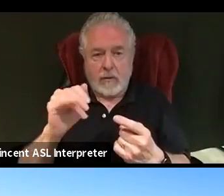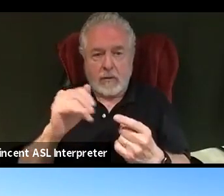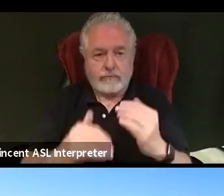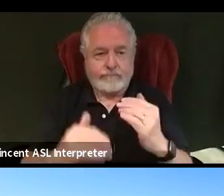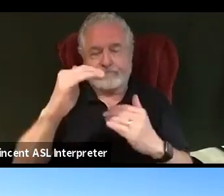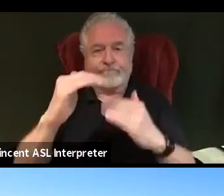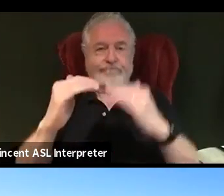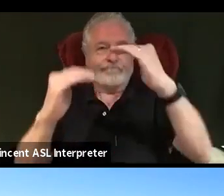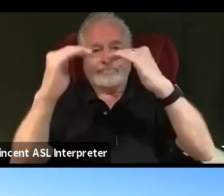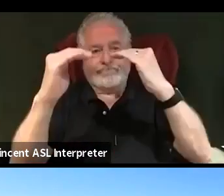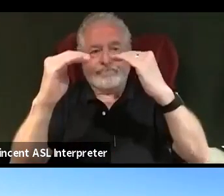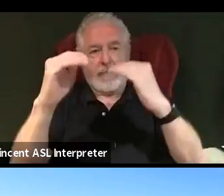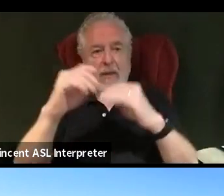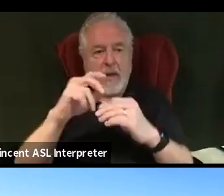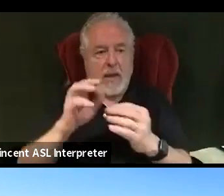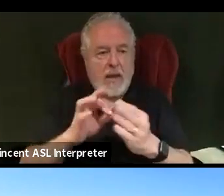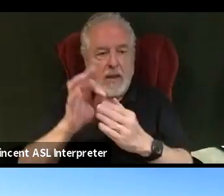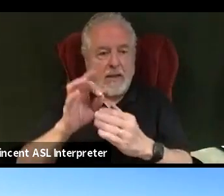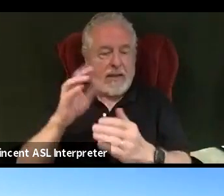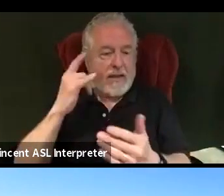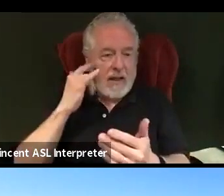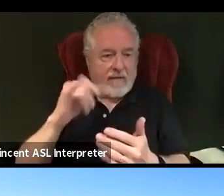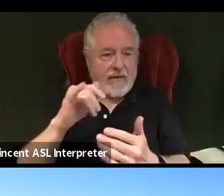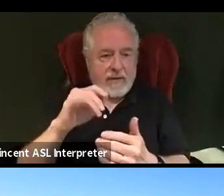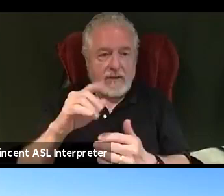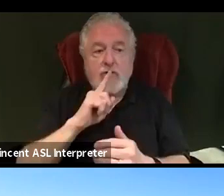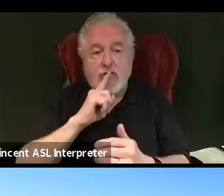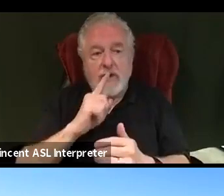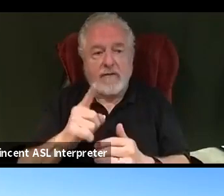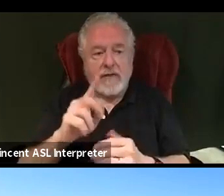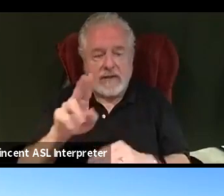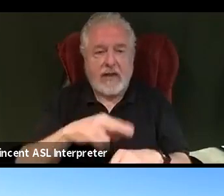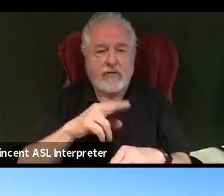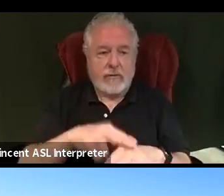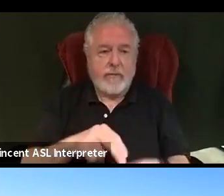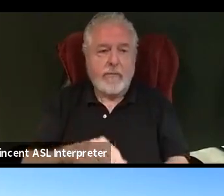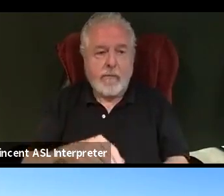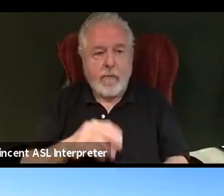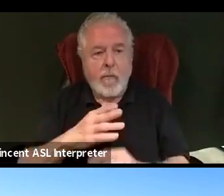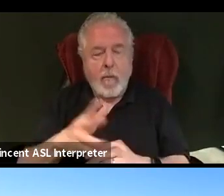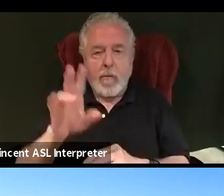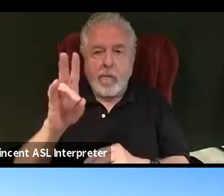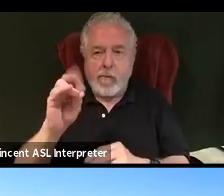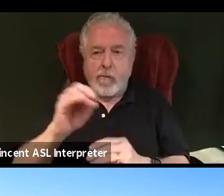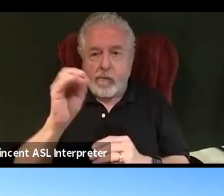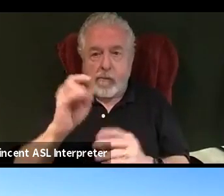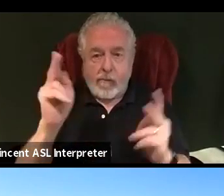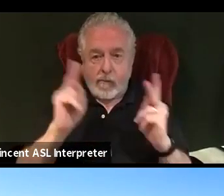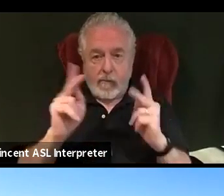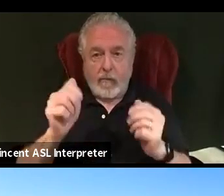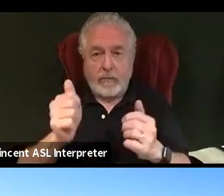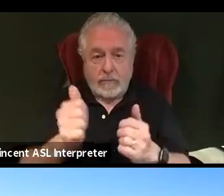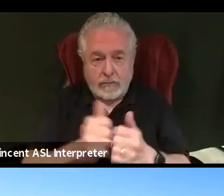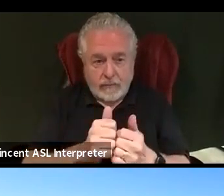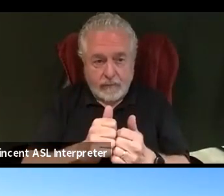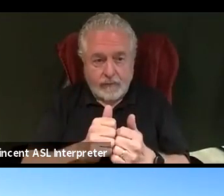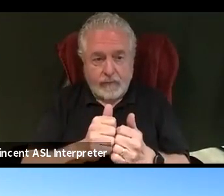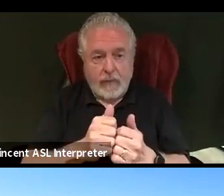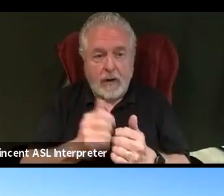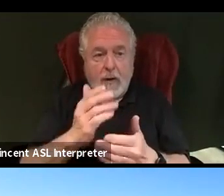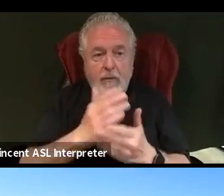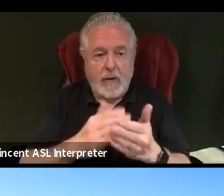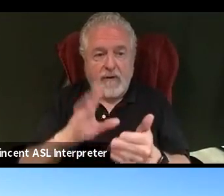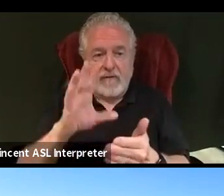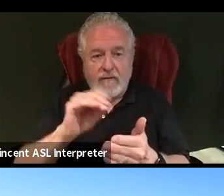of the heap in terms of counties in California and definitely nationally, with over 70% of people with partially vaccinated,